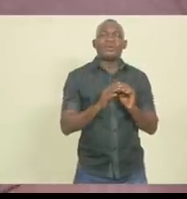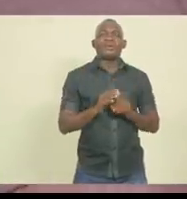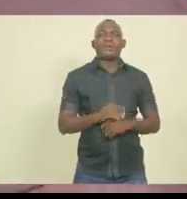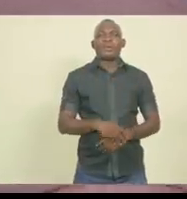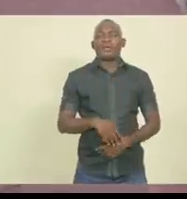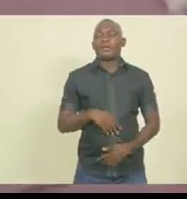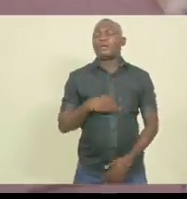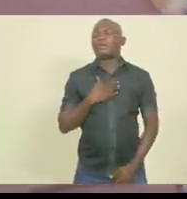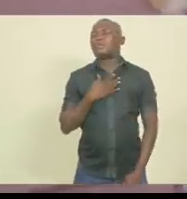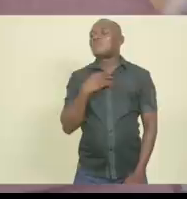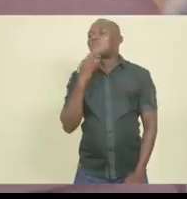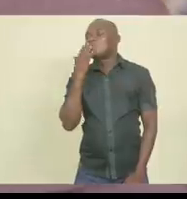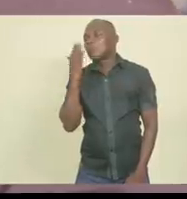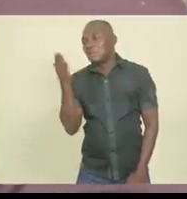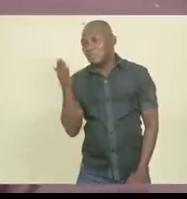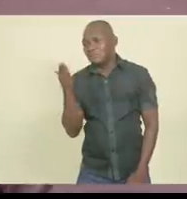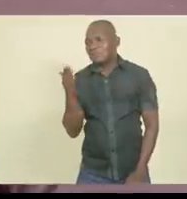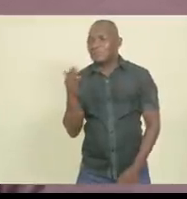I love you so much.